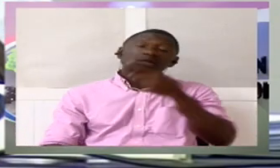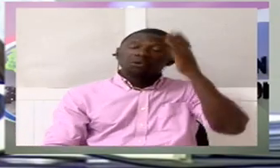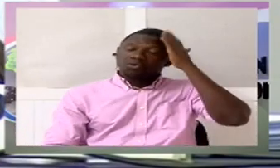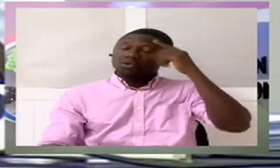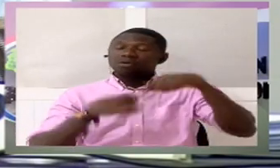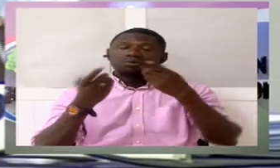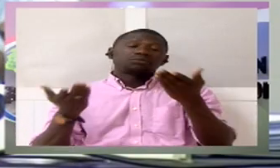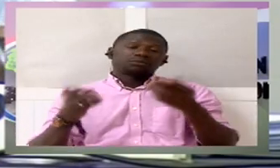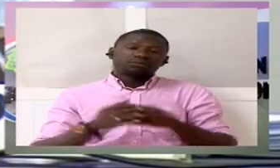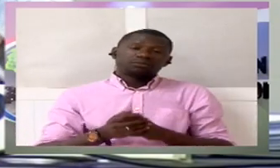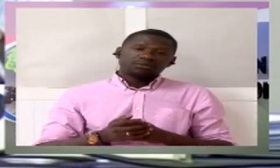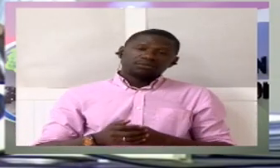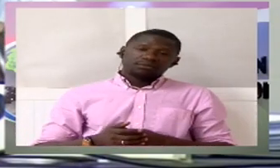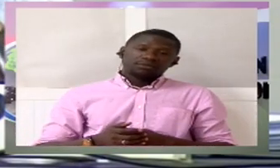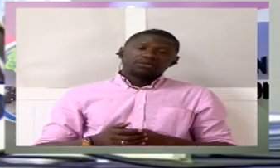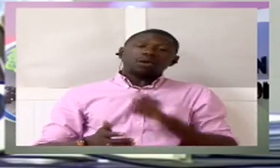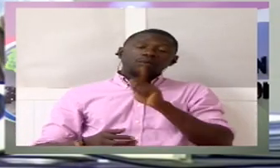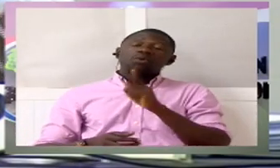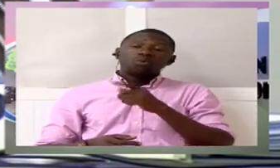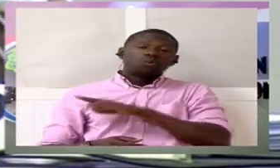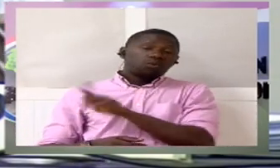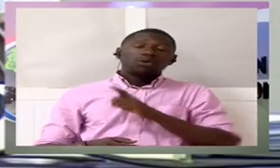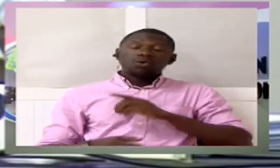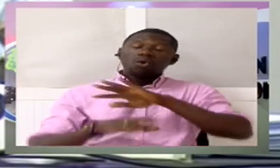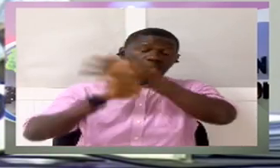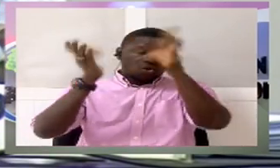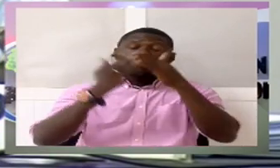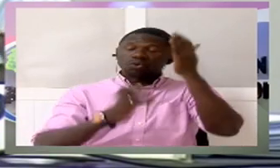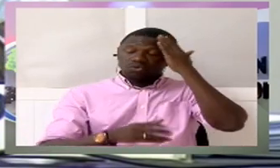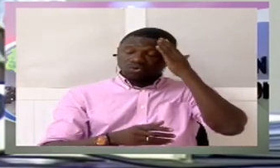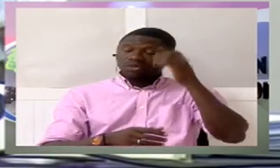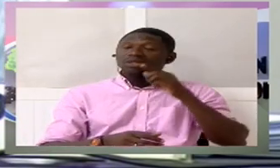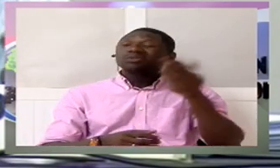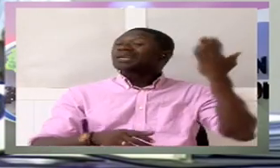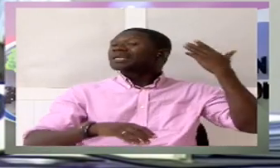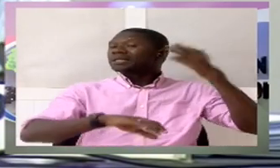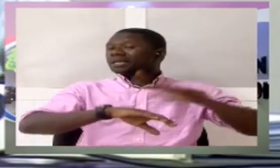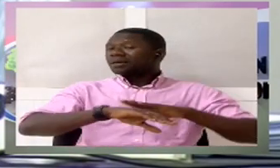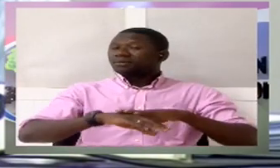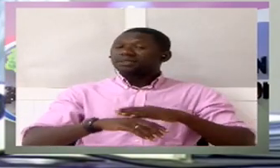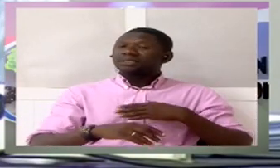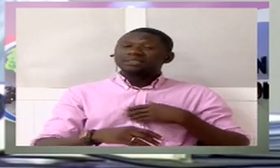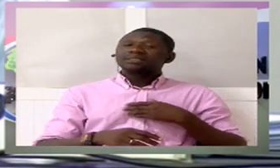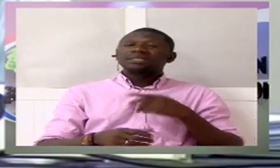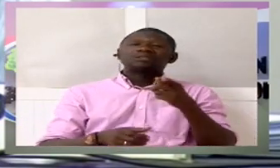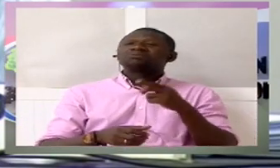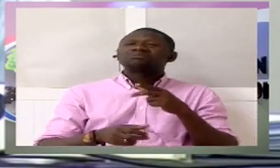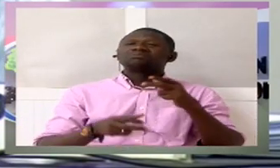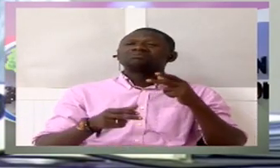here, and we all know that during that time, there was a climate of illegality,